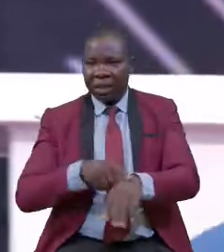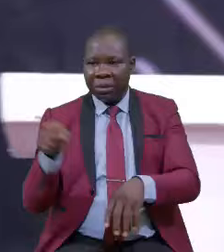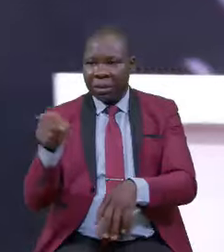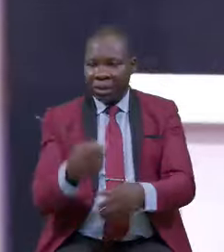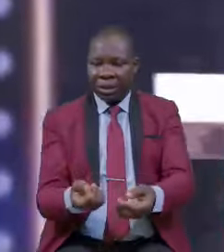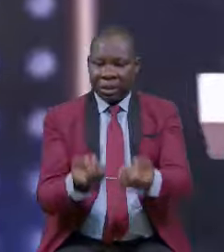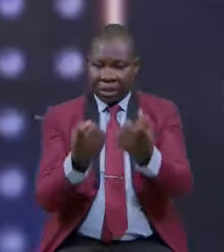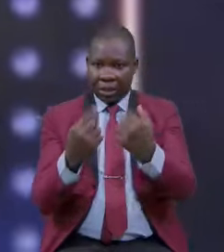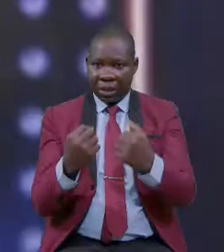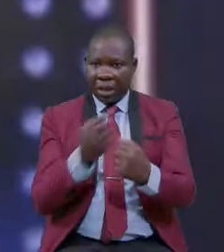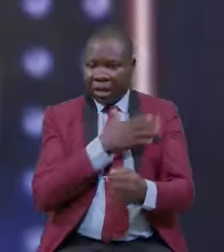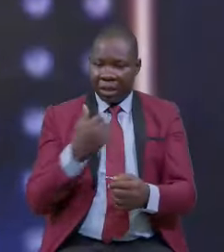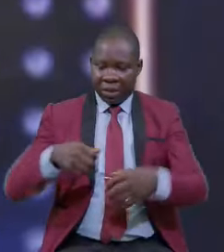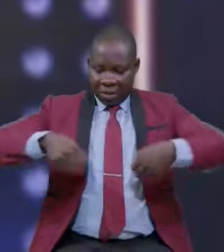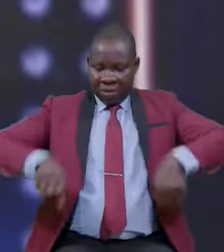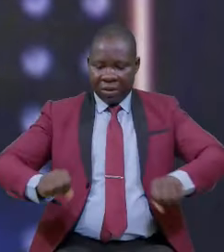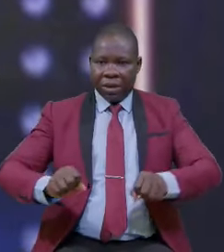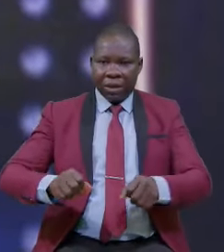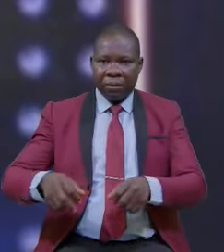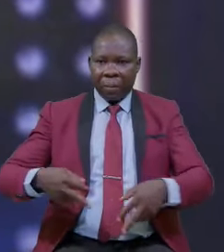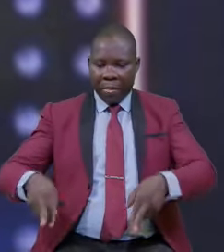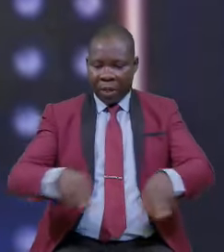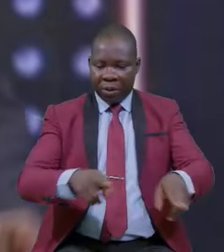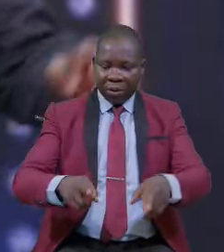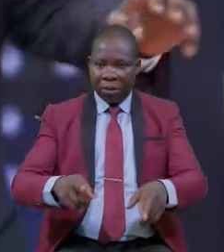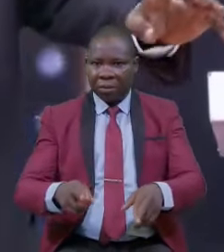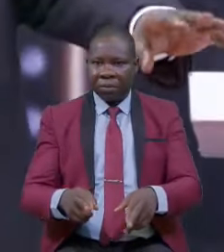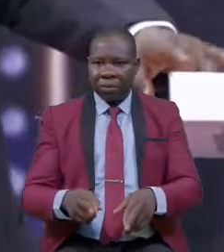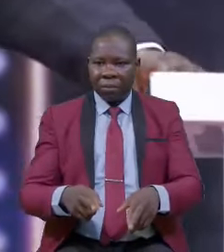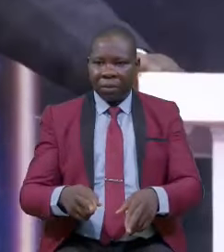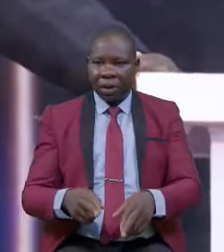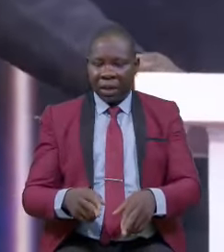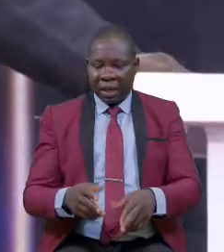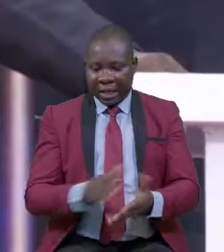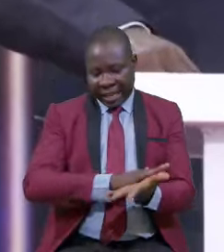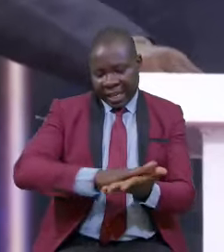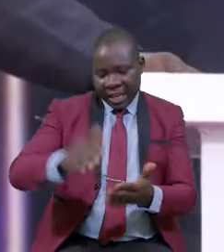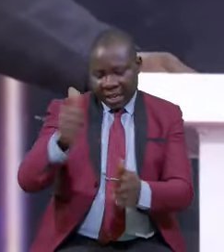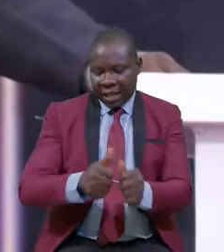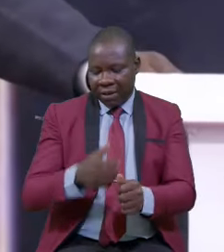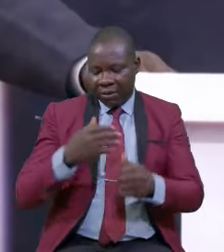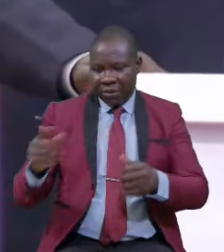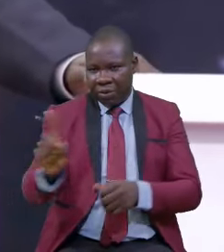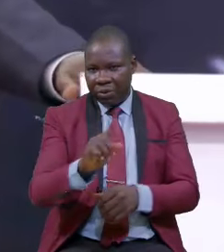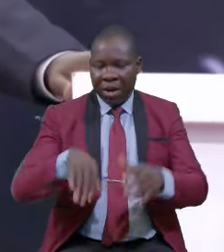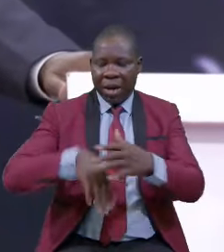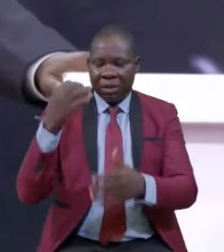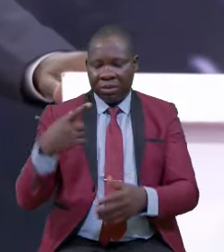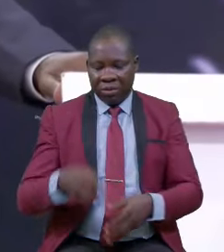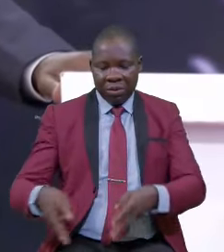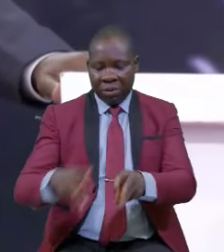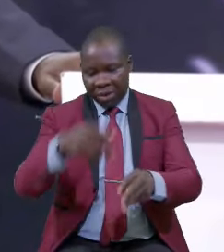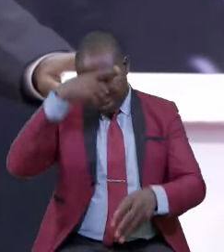rode like this and like this, cleared everybody out of the way because the president is